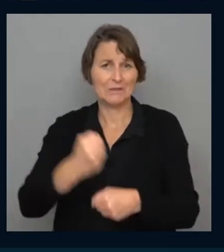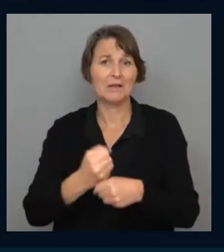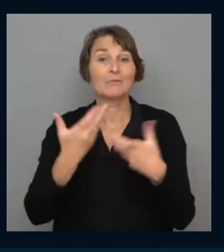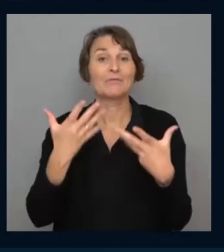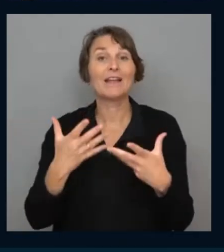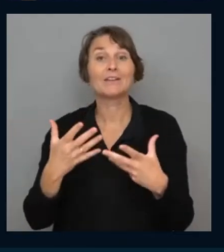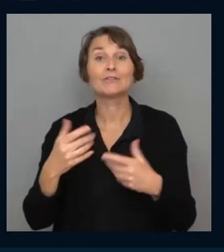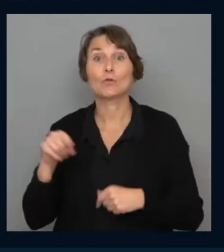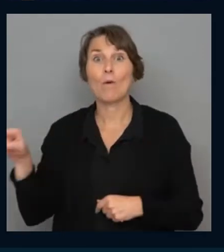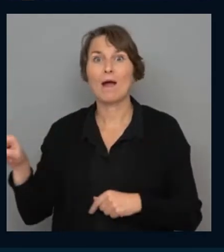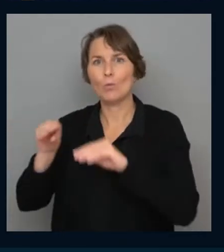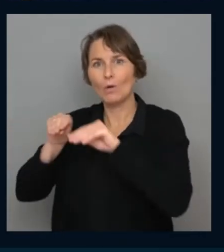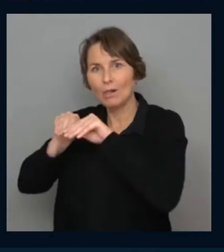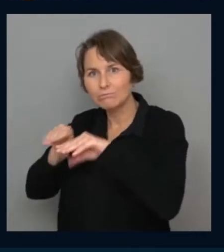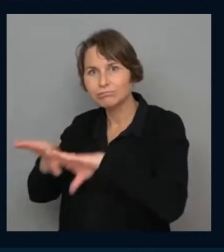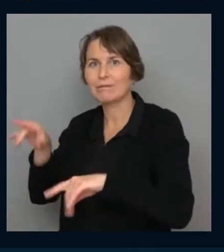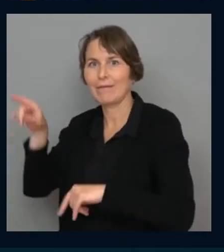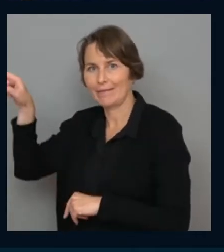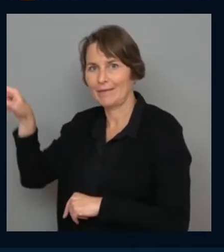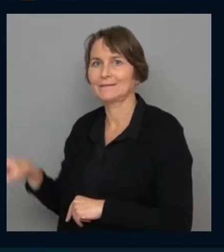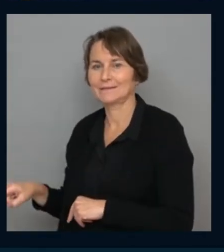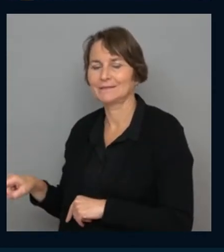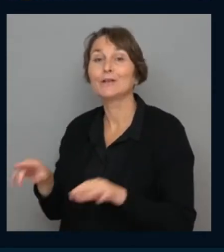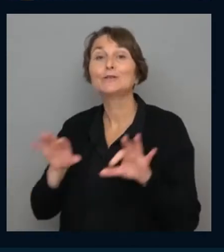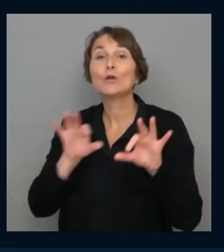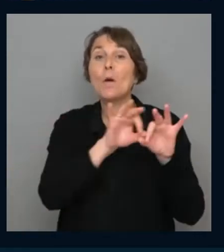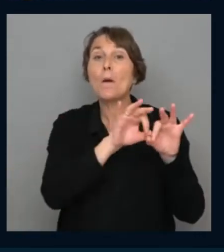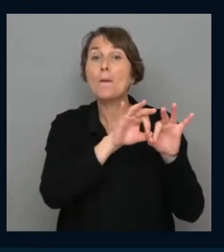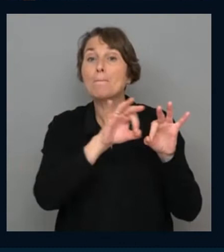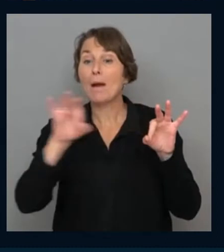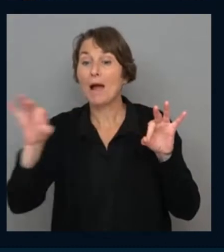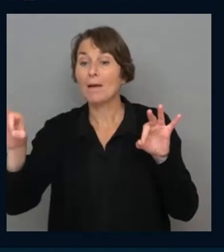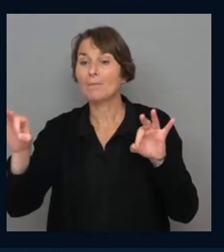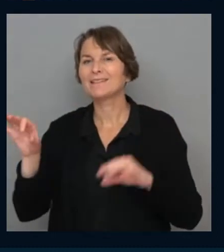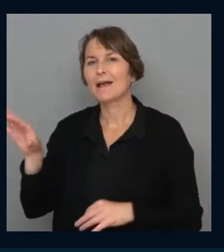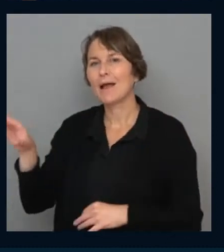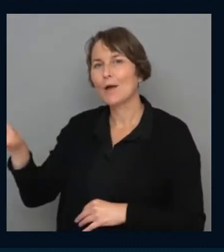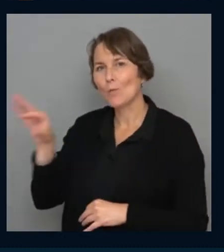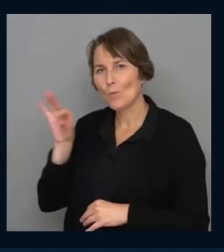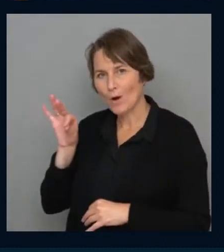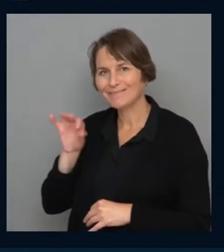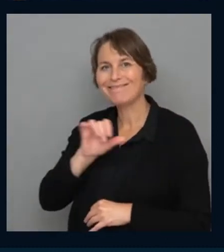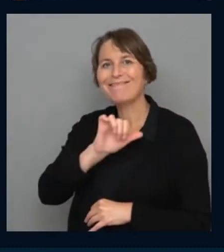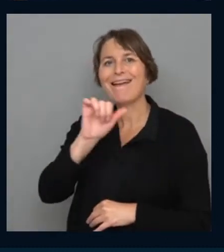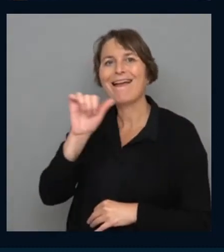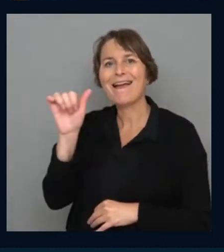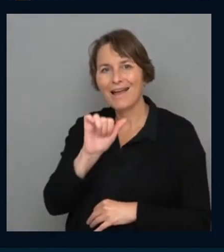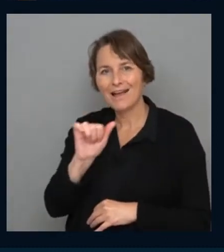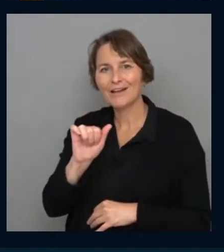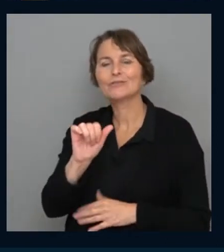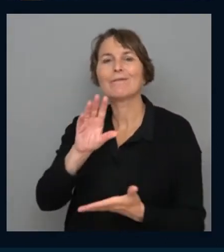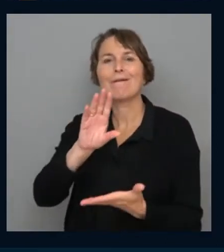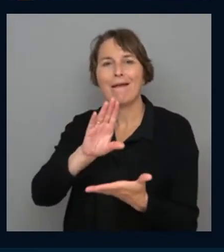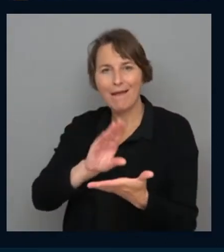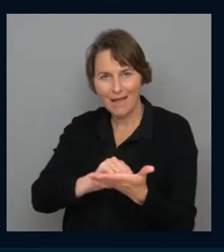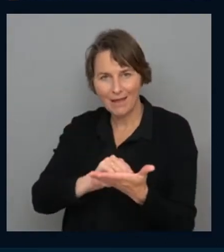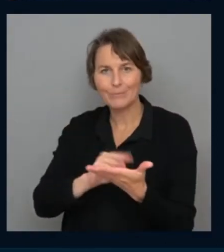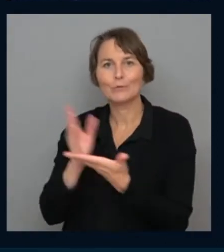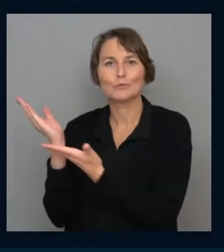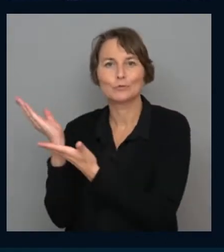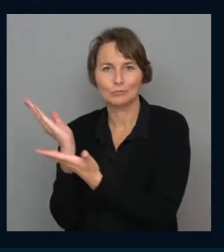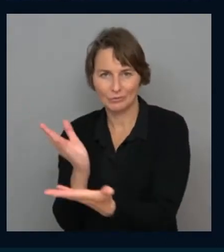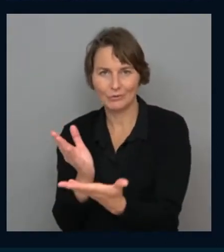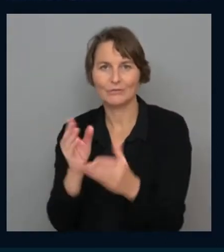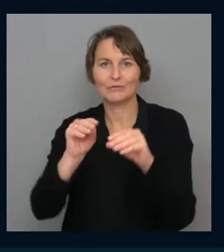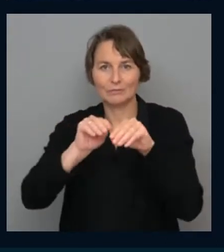So in our release pipeline, I want to select Azure App Service Deployment. So I'm going to go ahead and click that, and it's